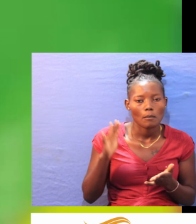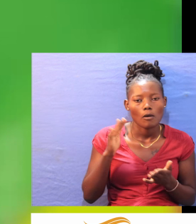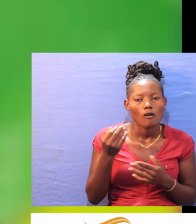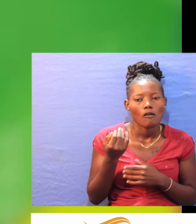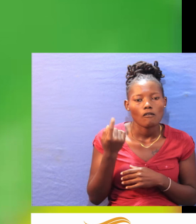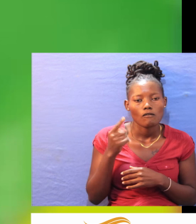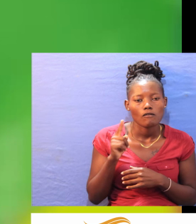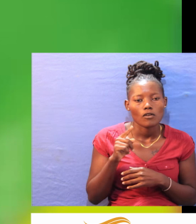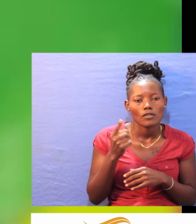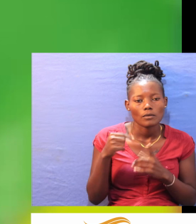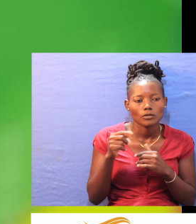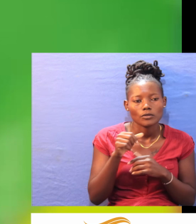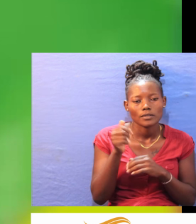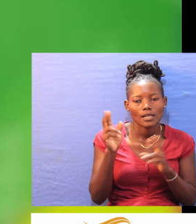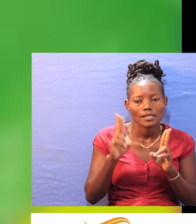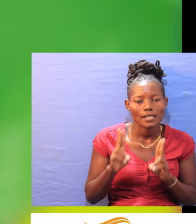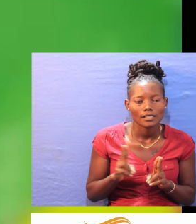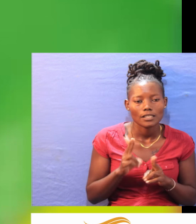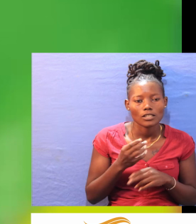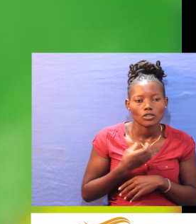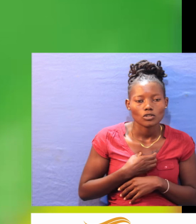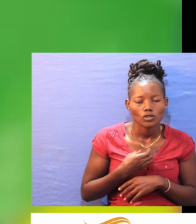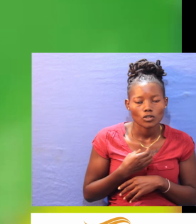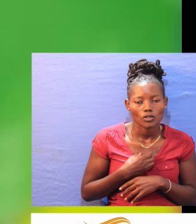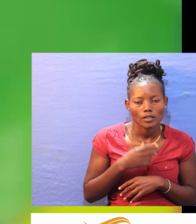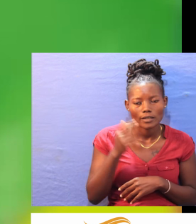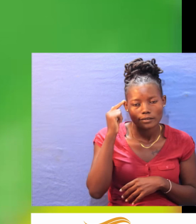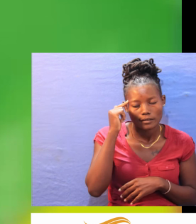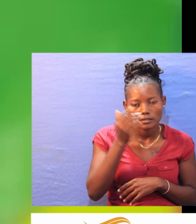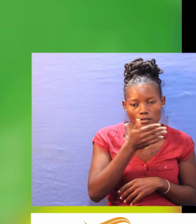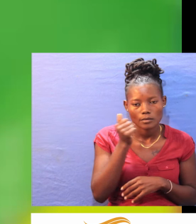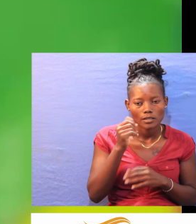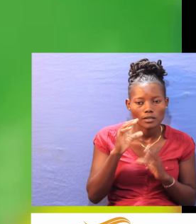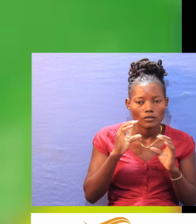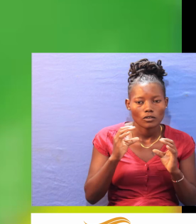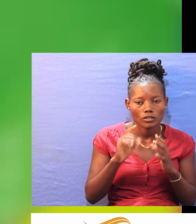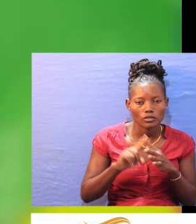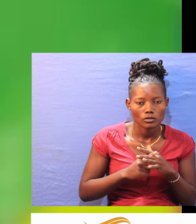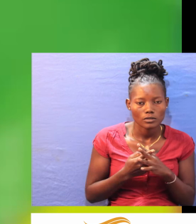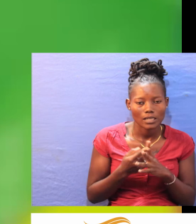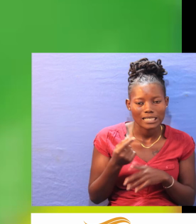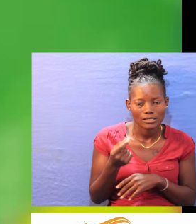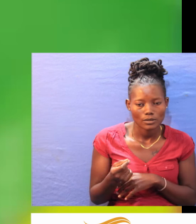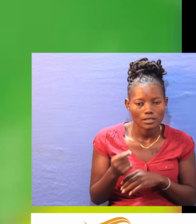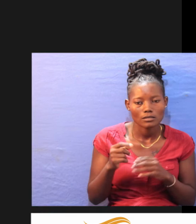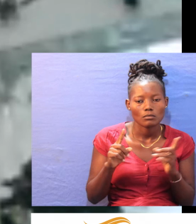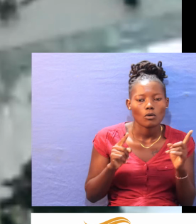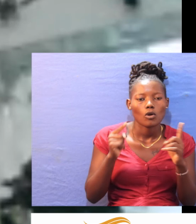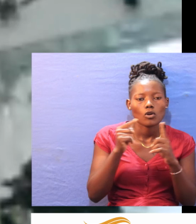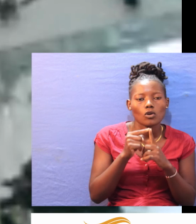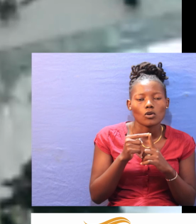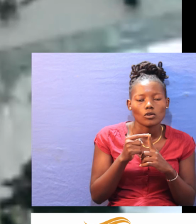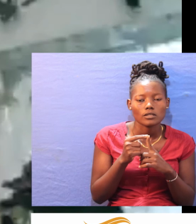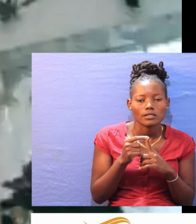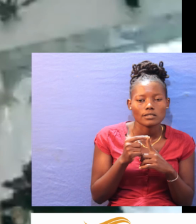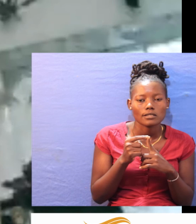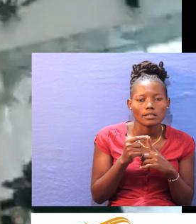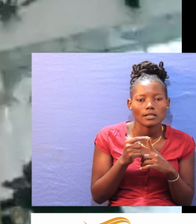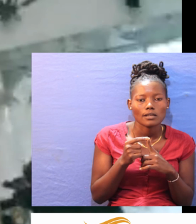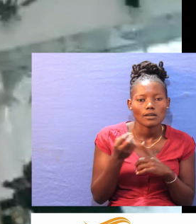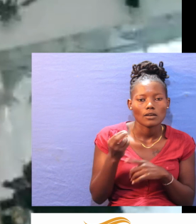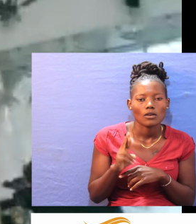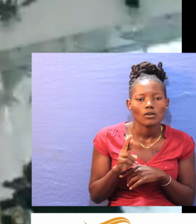win also other international medals. So I think it's better for the coaches to start with small goals, small goals